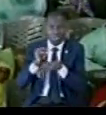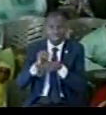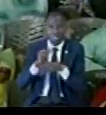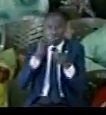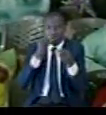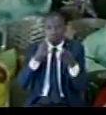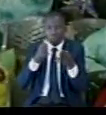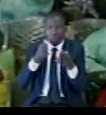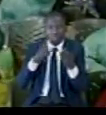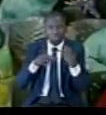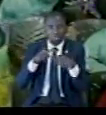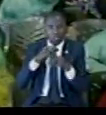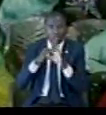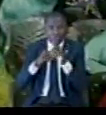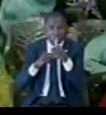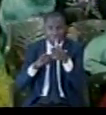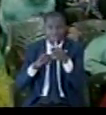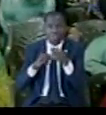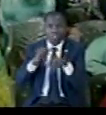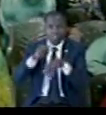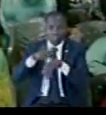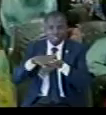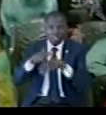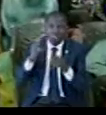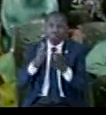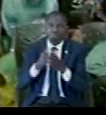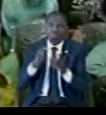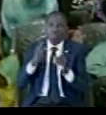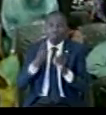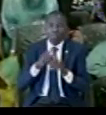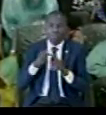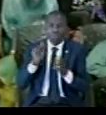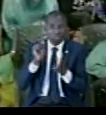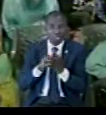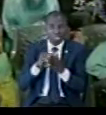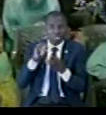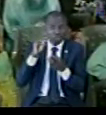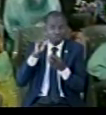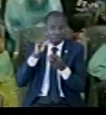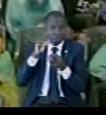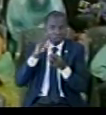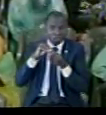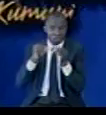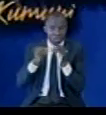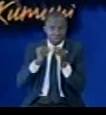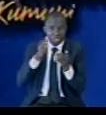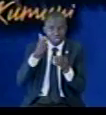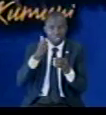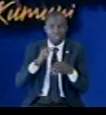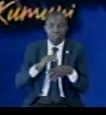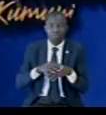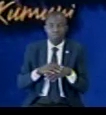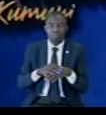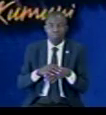information and send to those WhatsApp number.